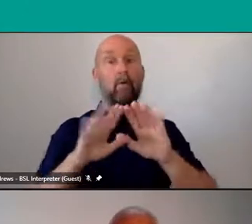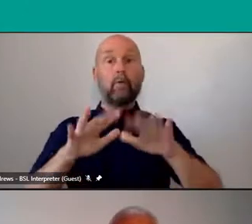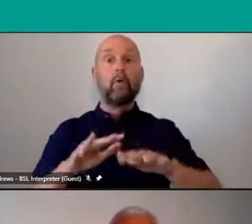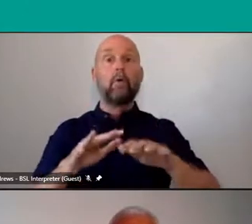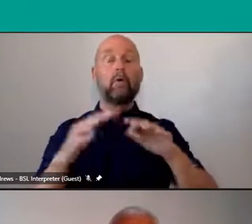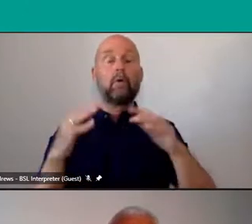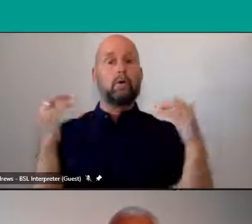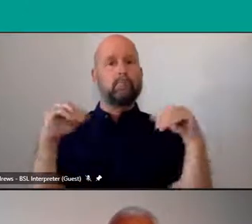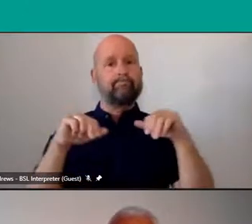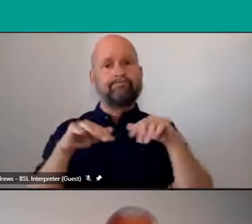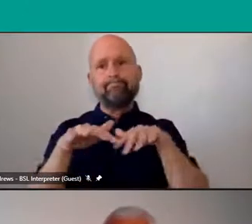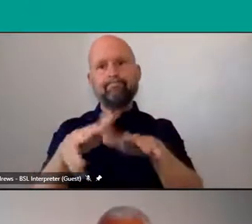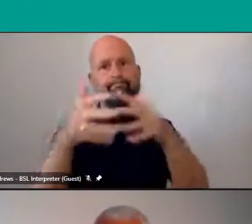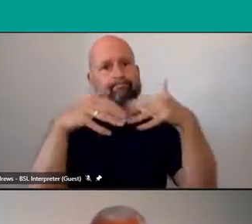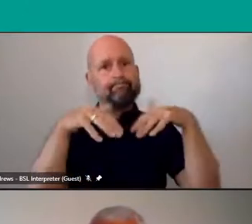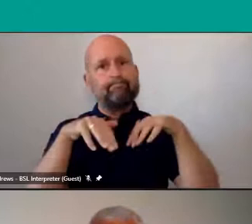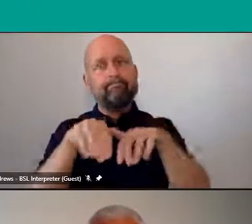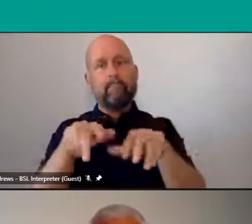the streets